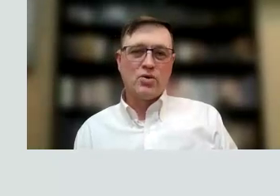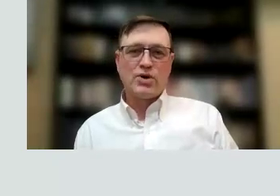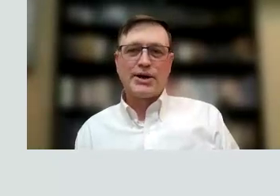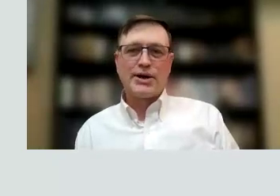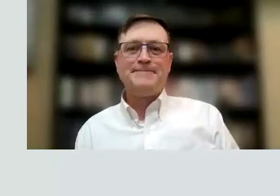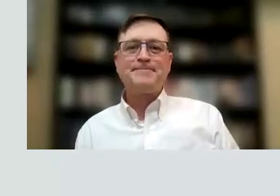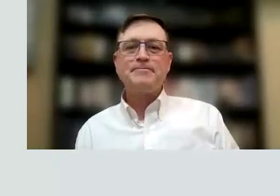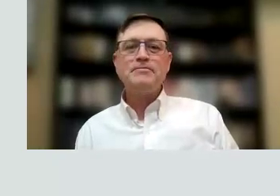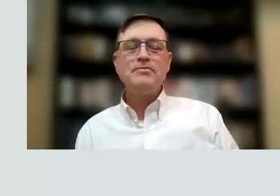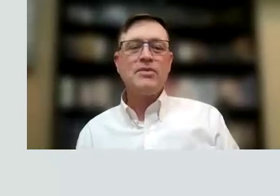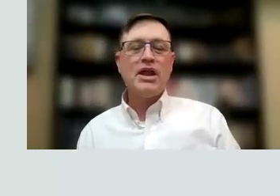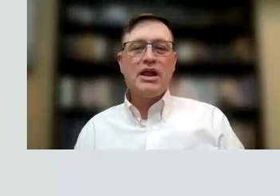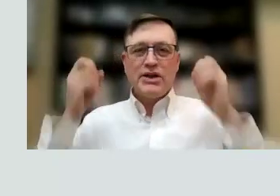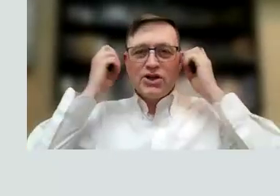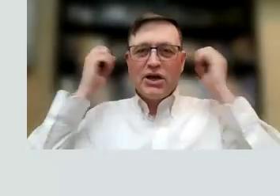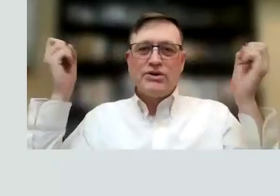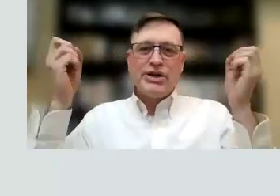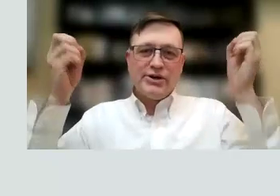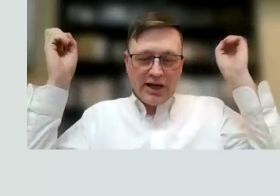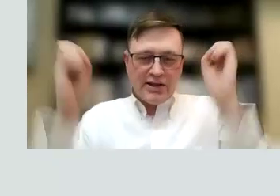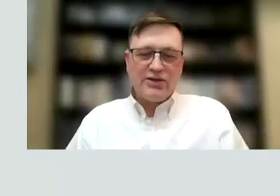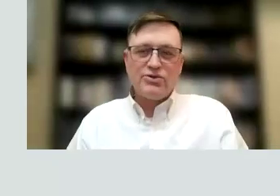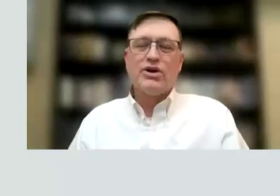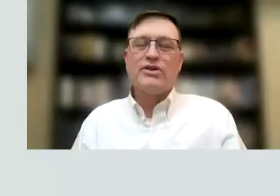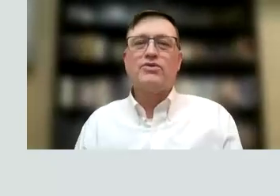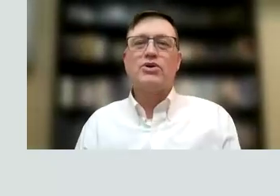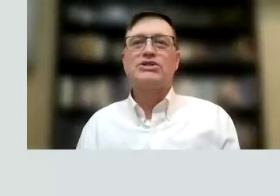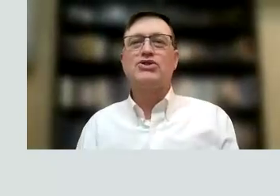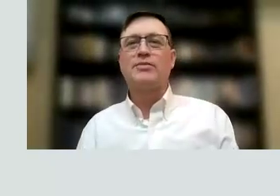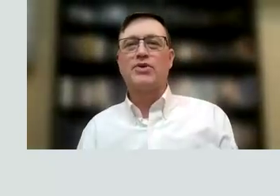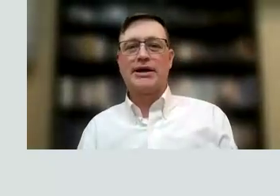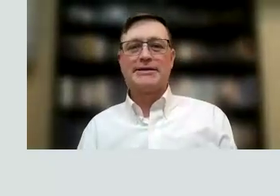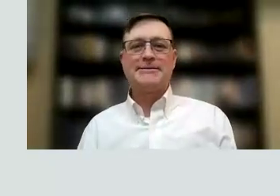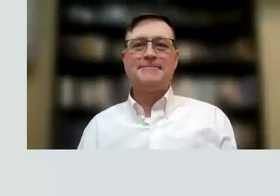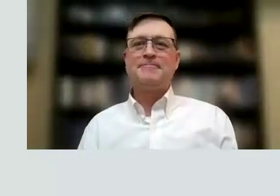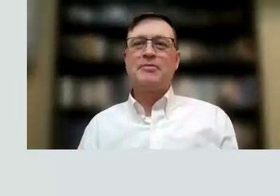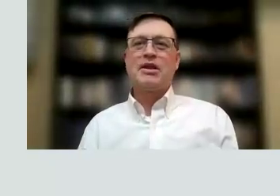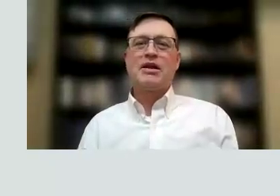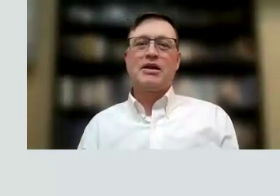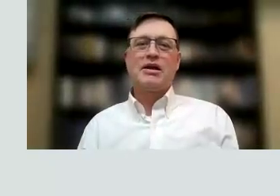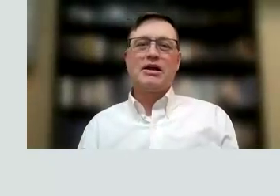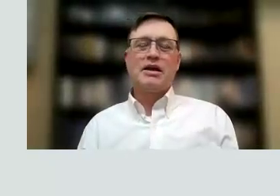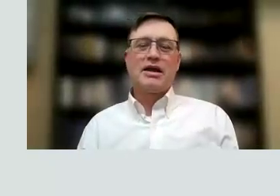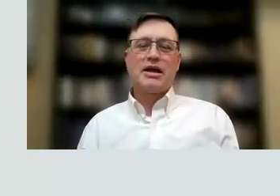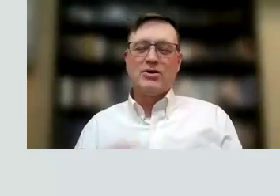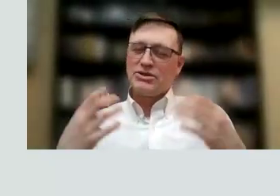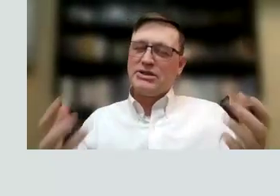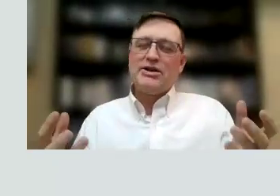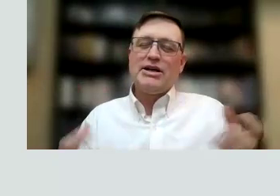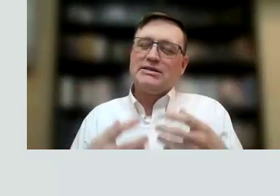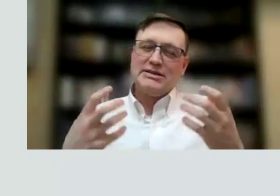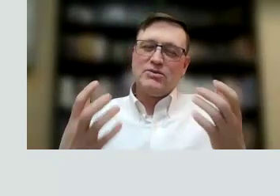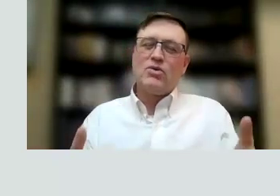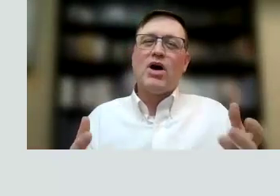grade on their homework. They took out their hearing aid, they threw it on the floor and stomped on it. I